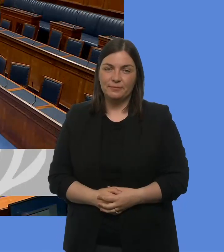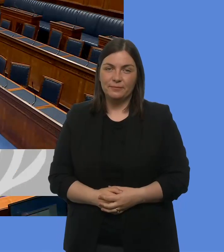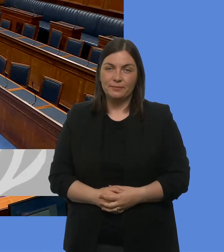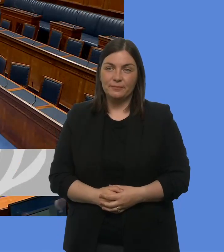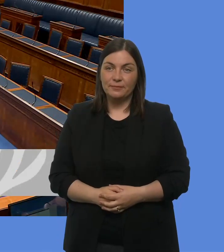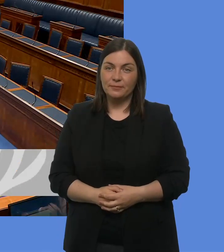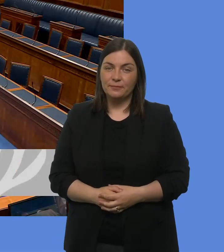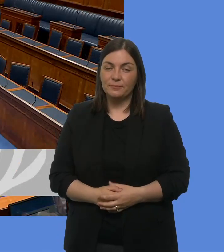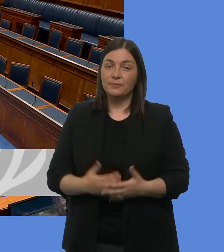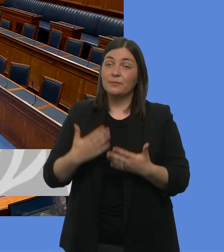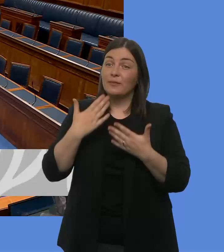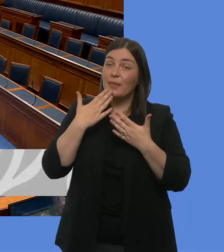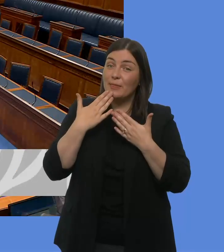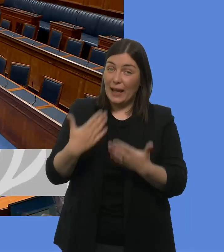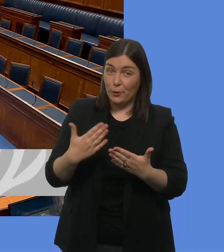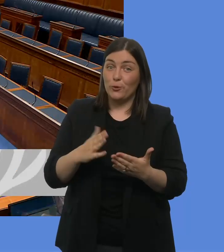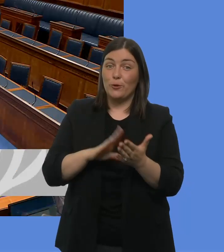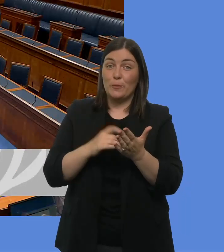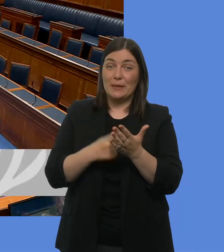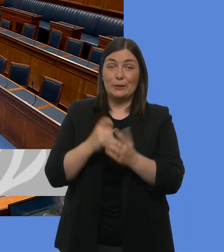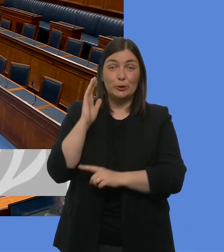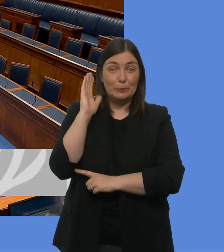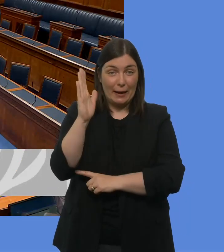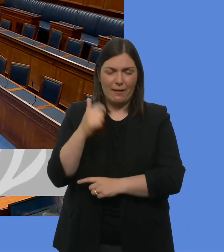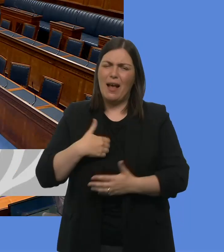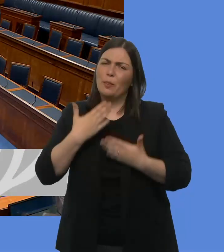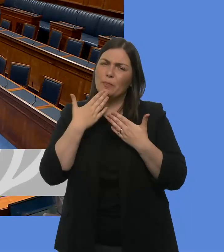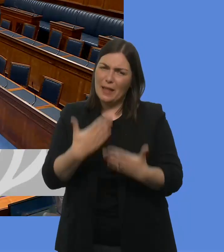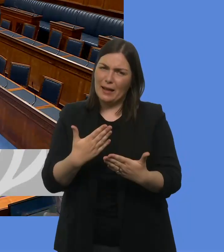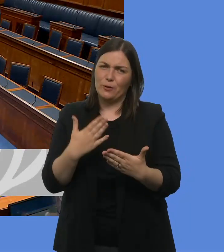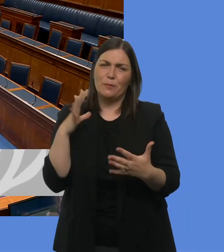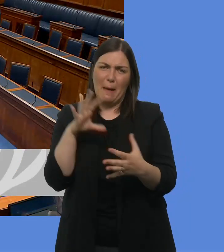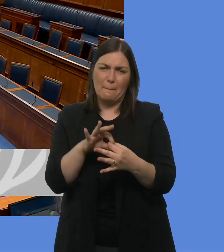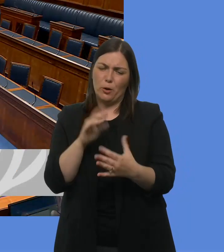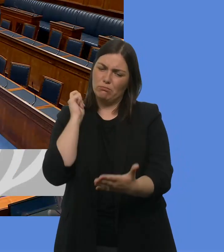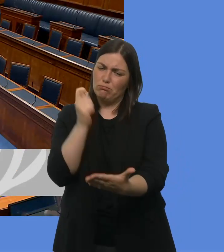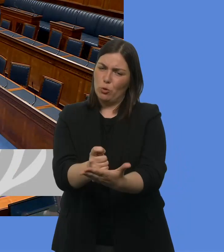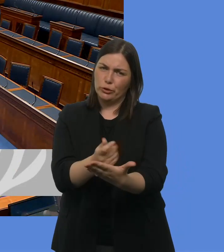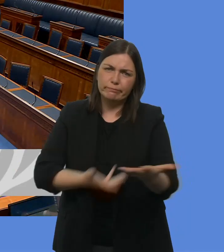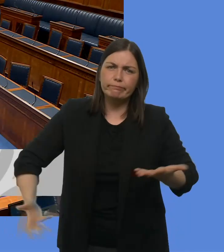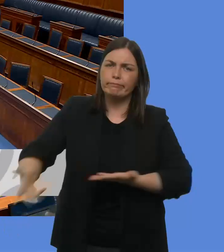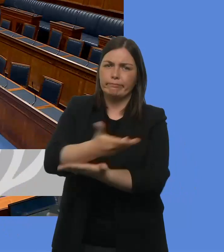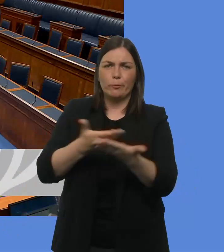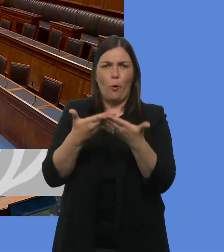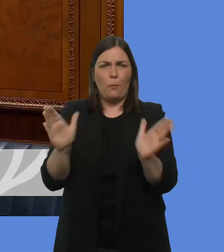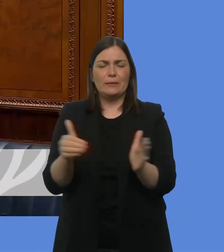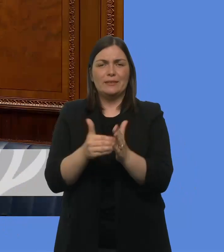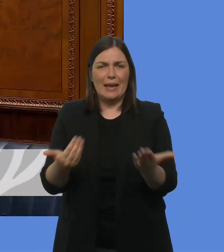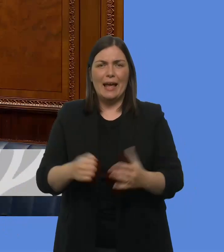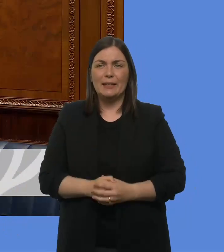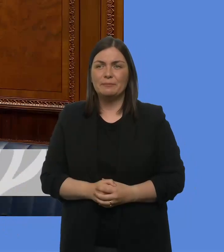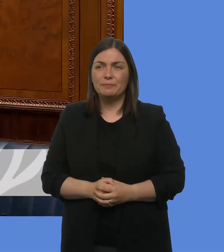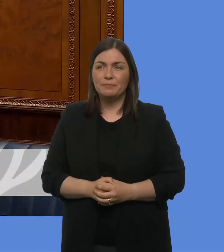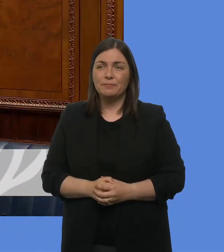Thank you, Mr Deputy Speaker, and I too thank the member for bringing forward this motion. Everyone in this House will recognise both the